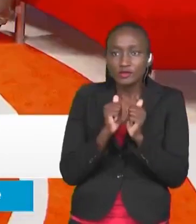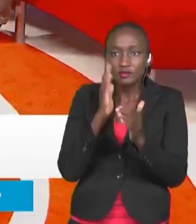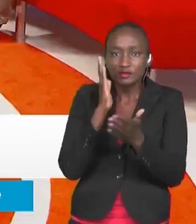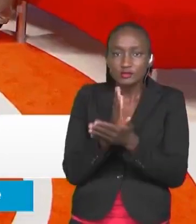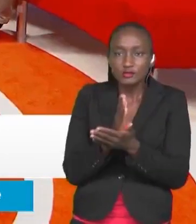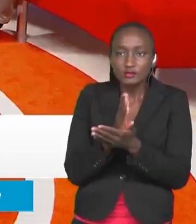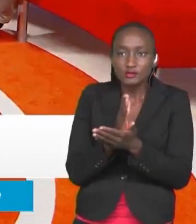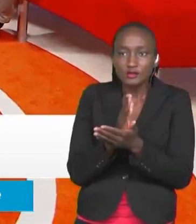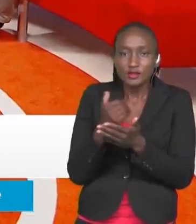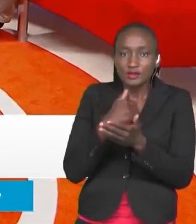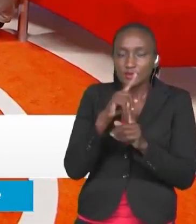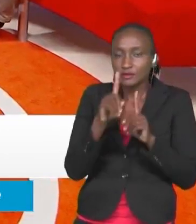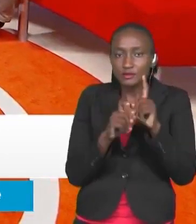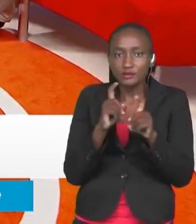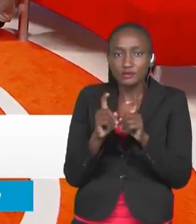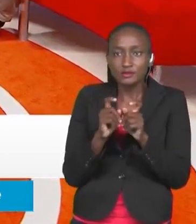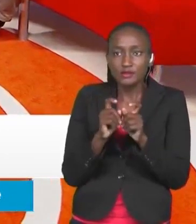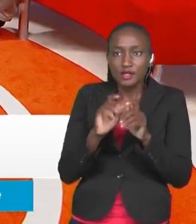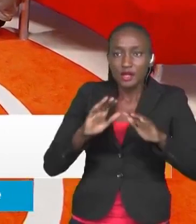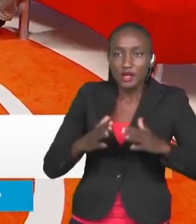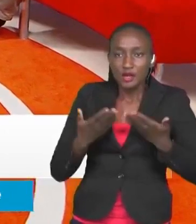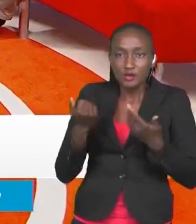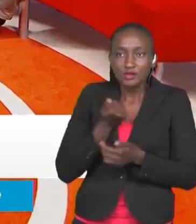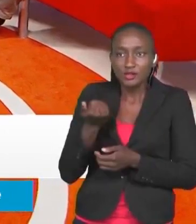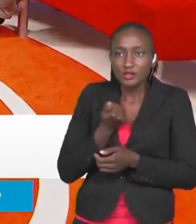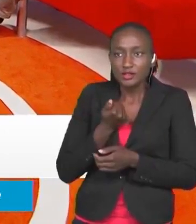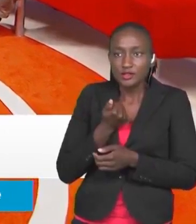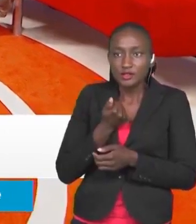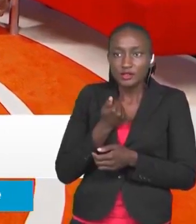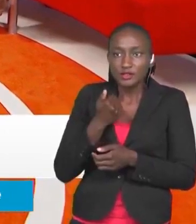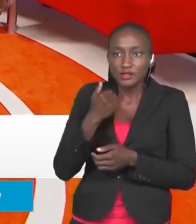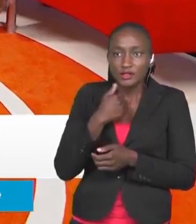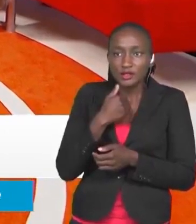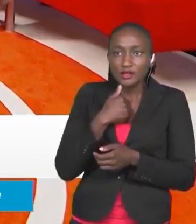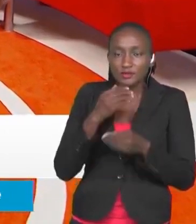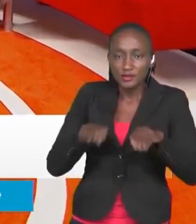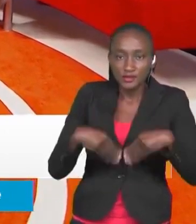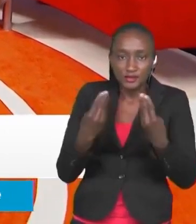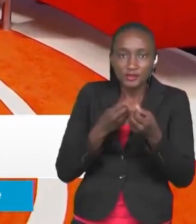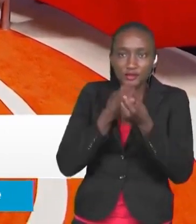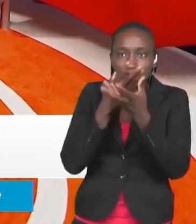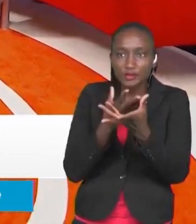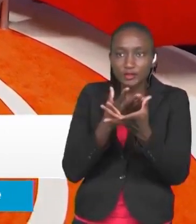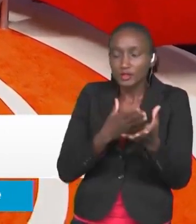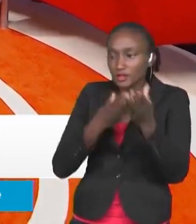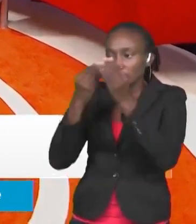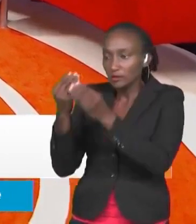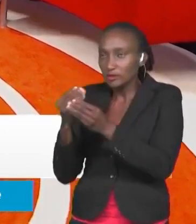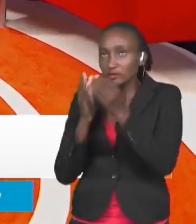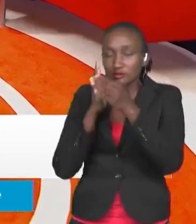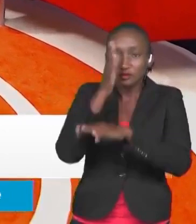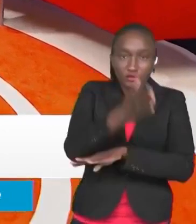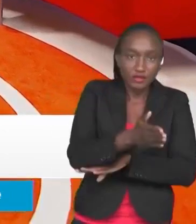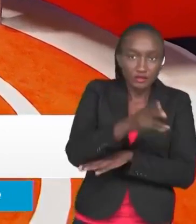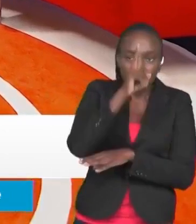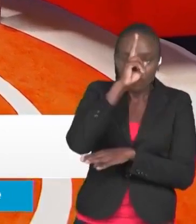truthfulness comes out. There's some gap as far as now how the girl has actually disseminated the information. Now they go straight to the authorities. The